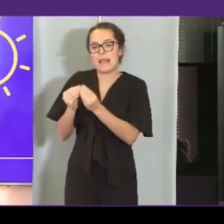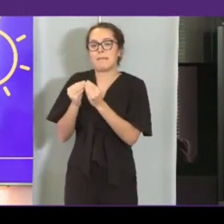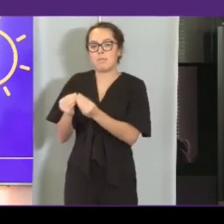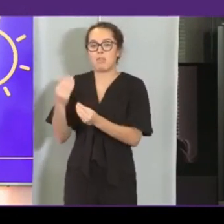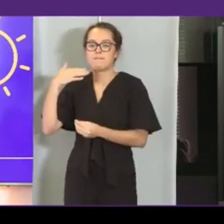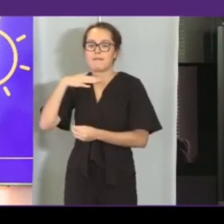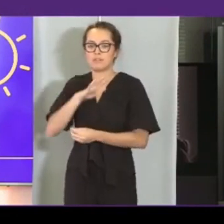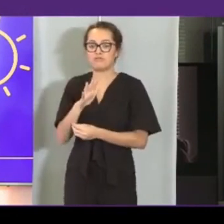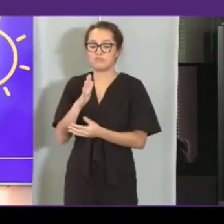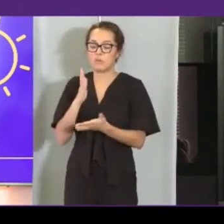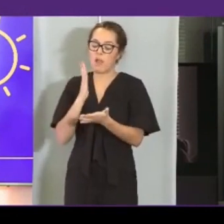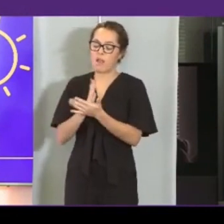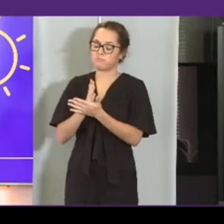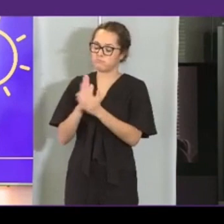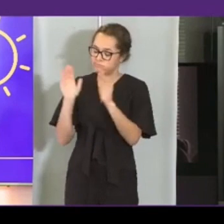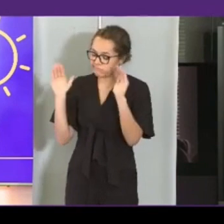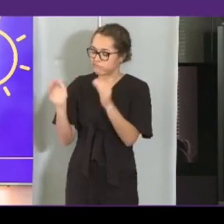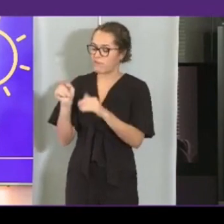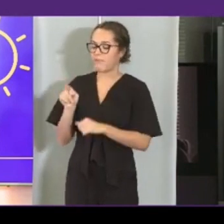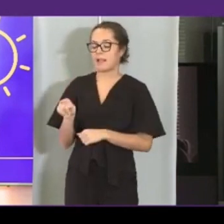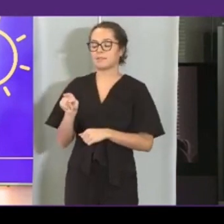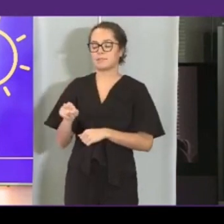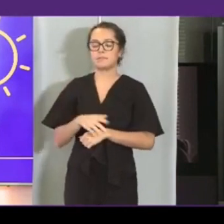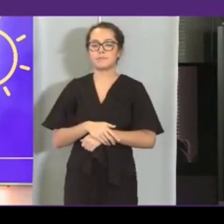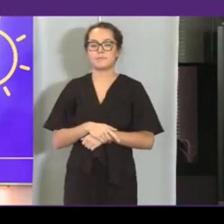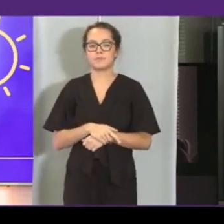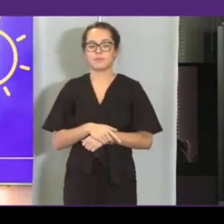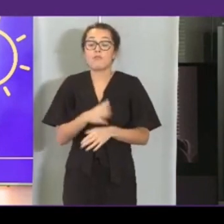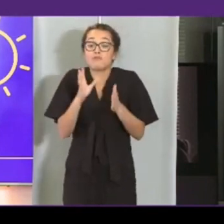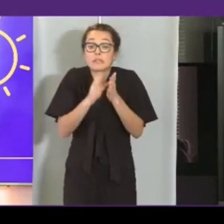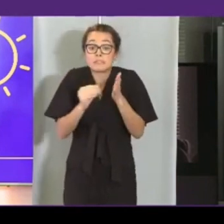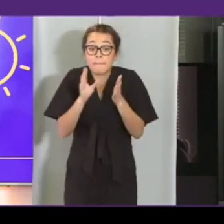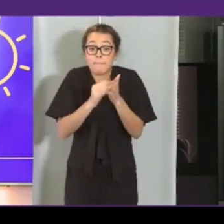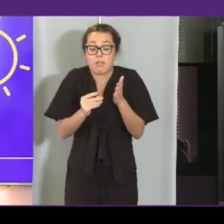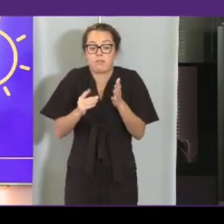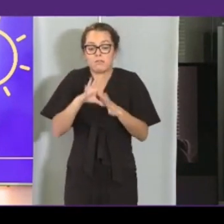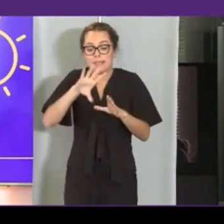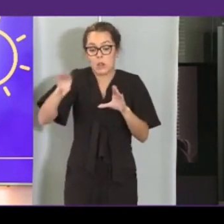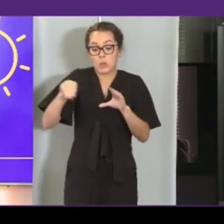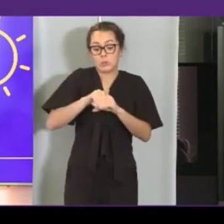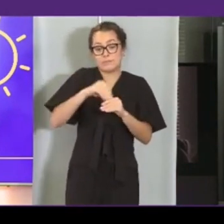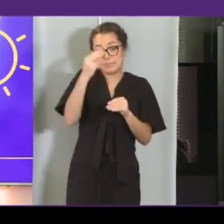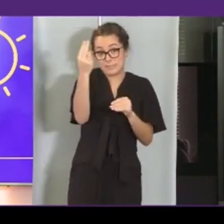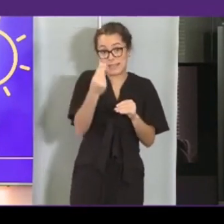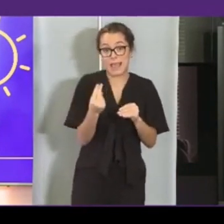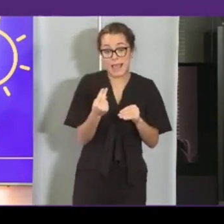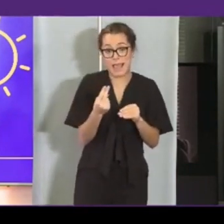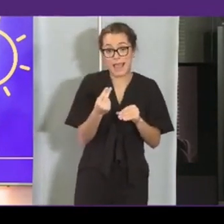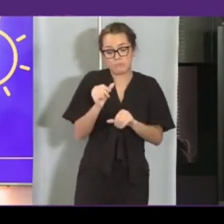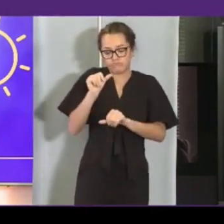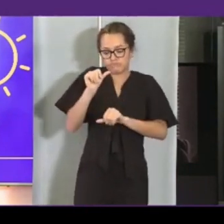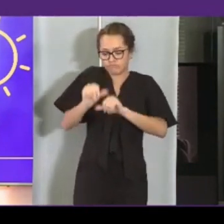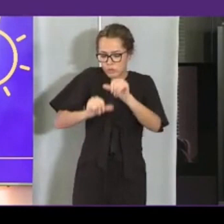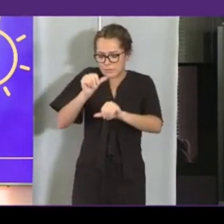well. For example, we intend to apply inclusive design